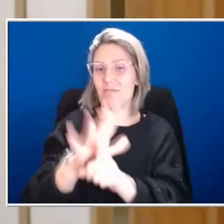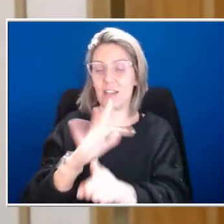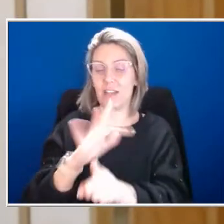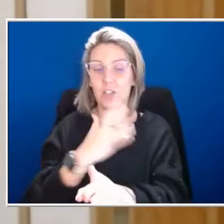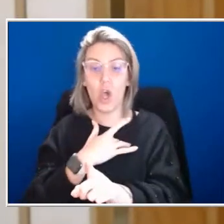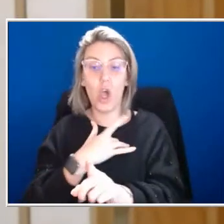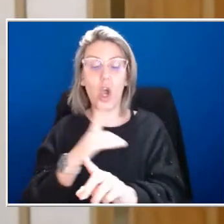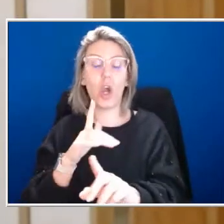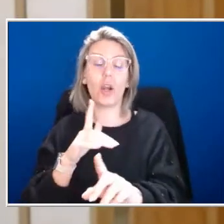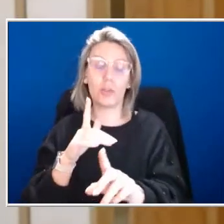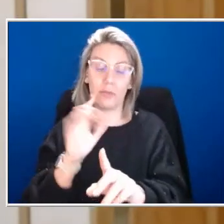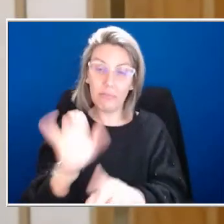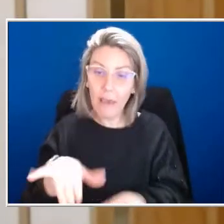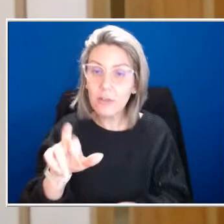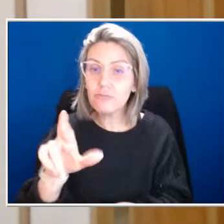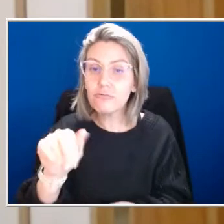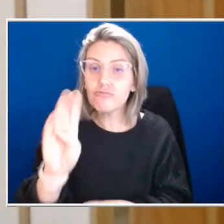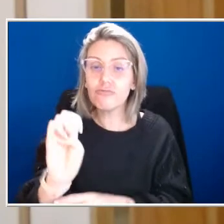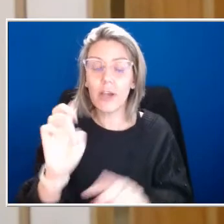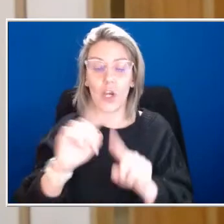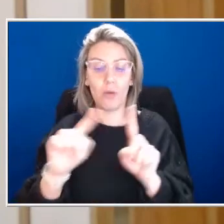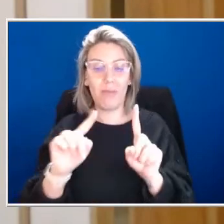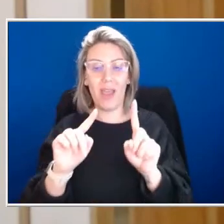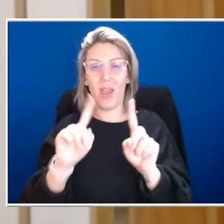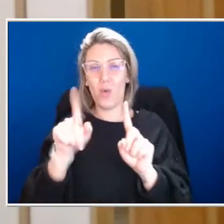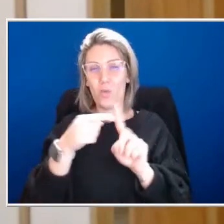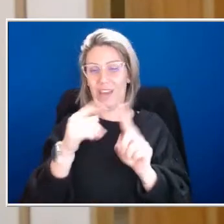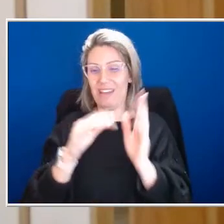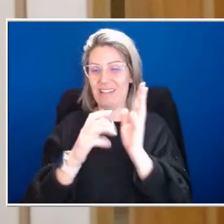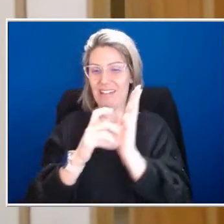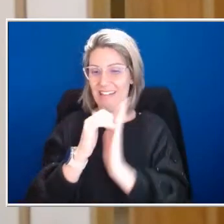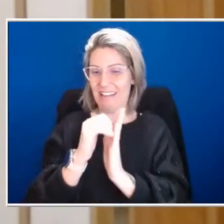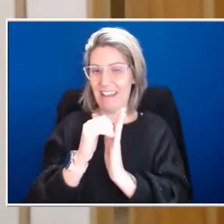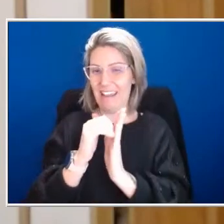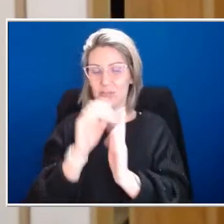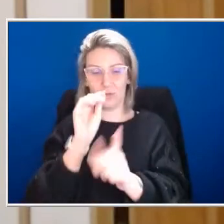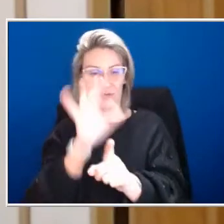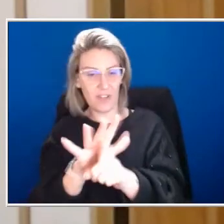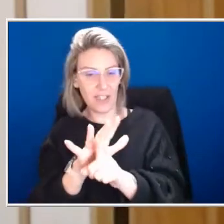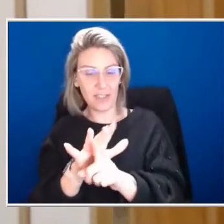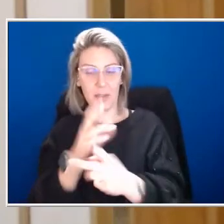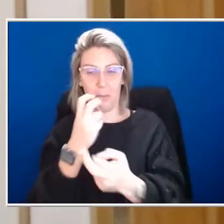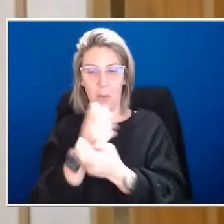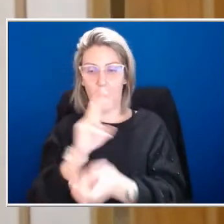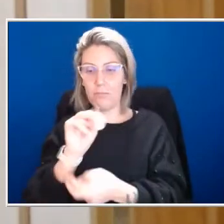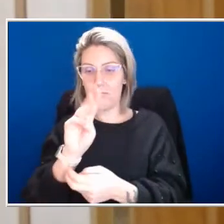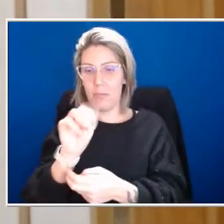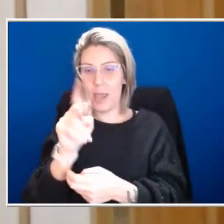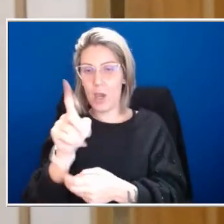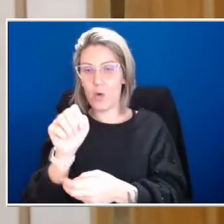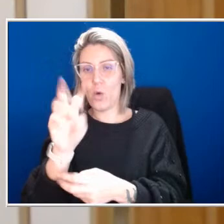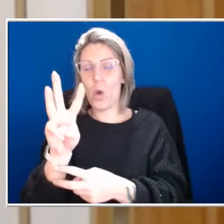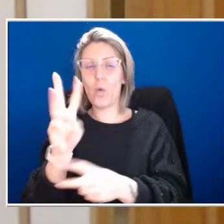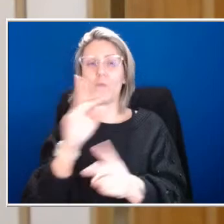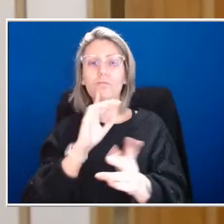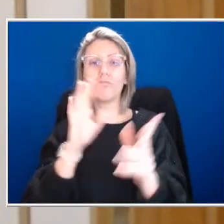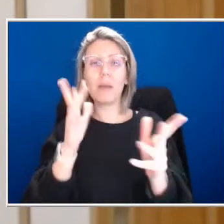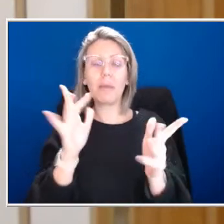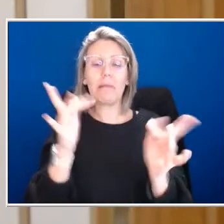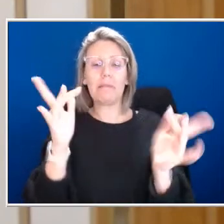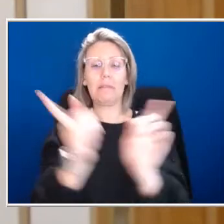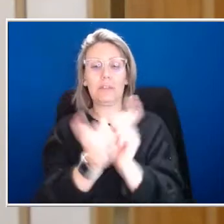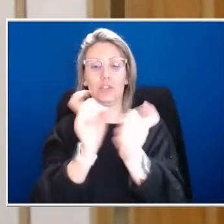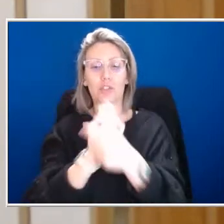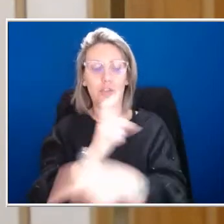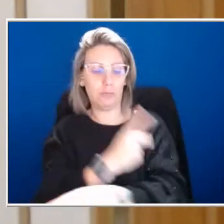AL amyloidosis, where cancer affects the bone marrow, and bone marrow is making more what we call light chains, or these